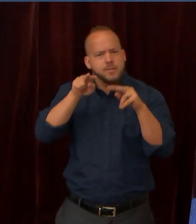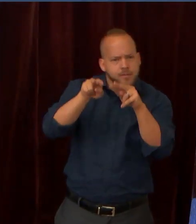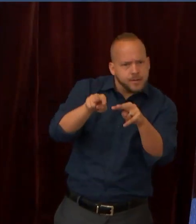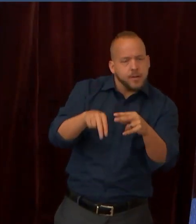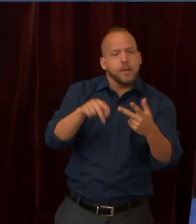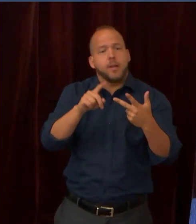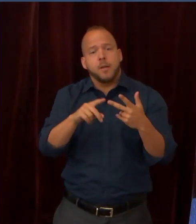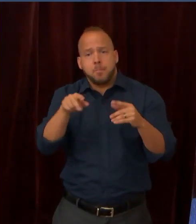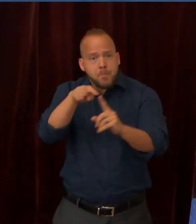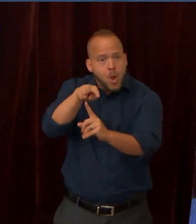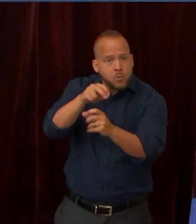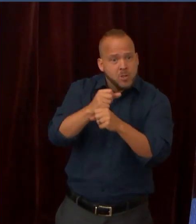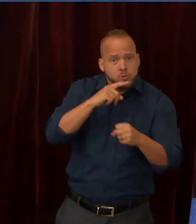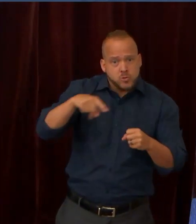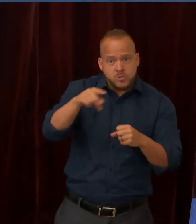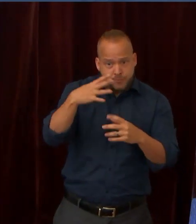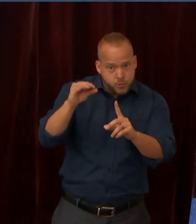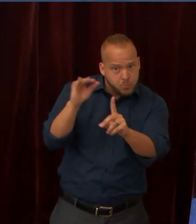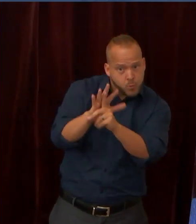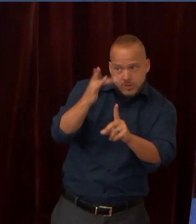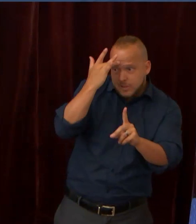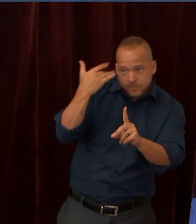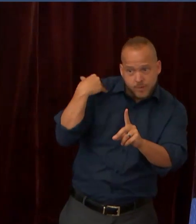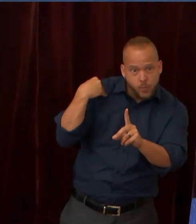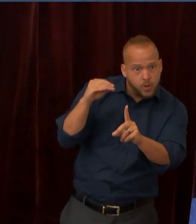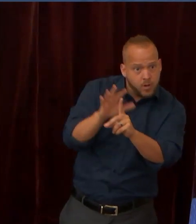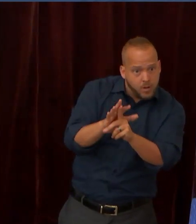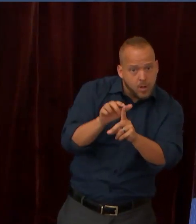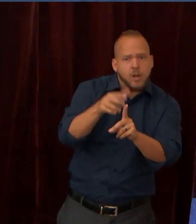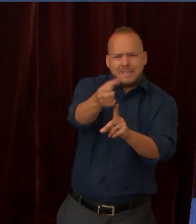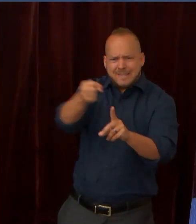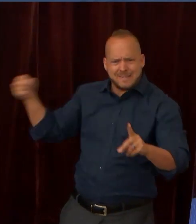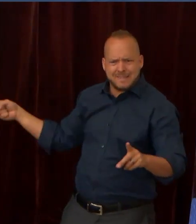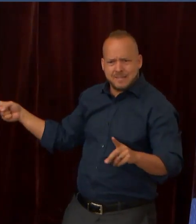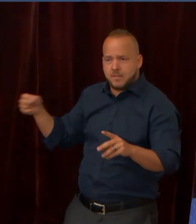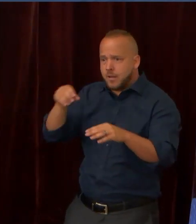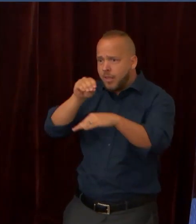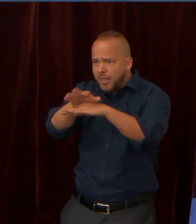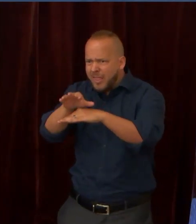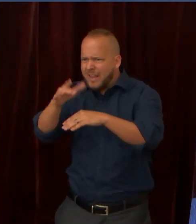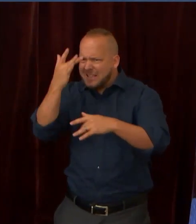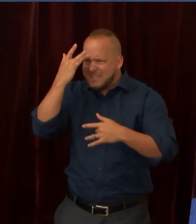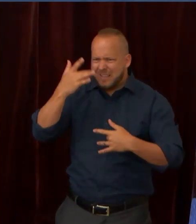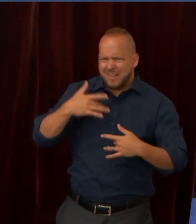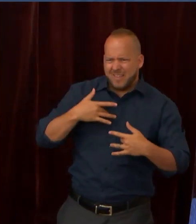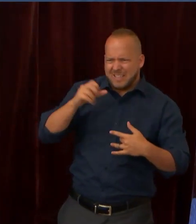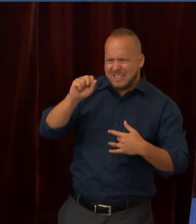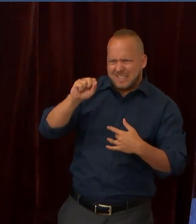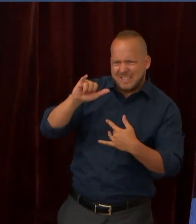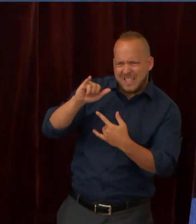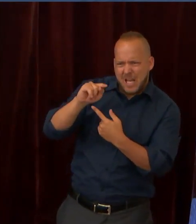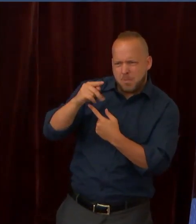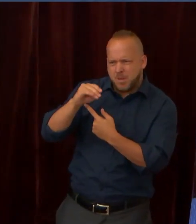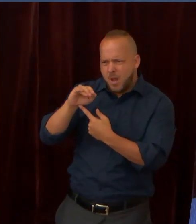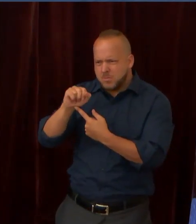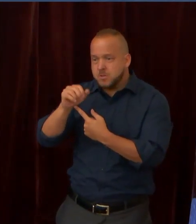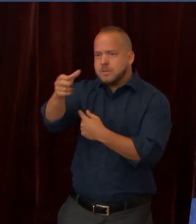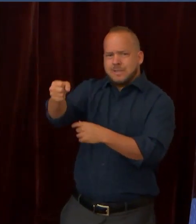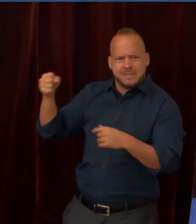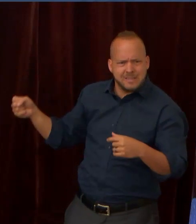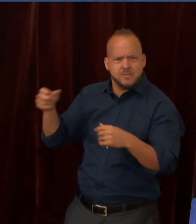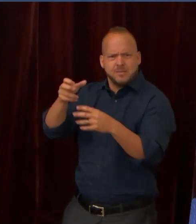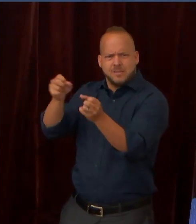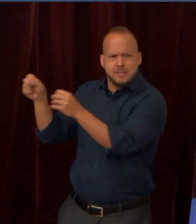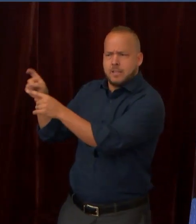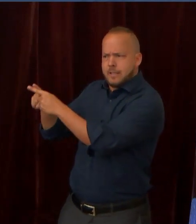affect other people. A significantly increased use of facial coverings and masks. And the science,